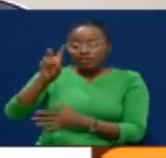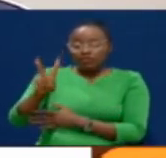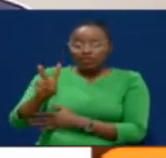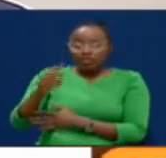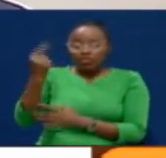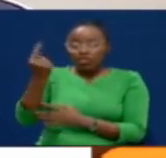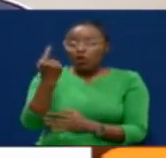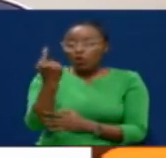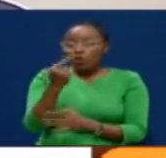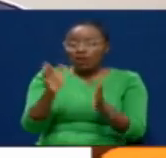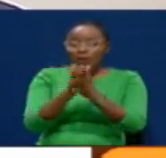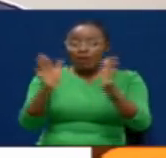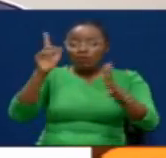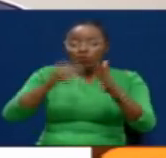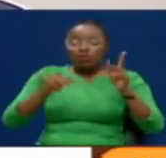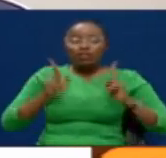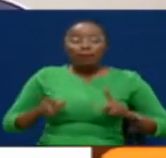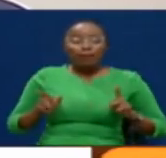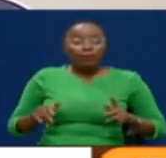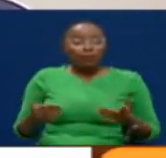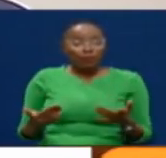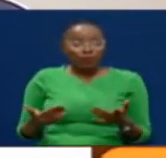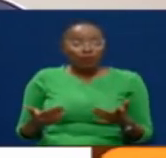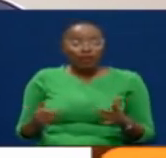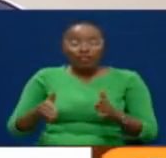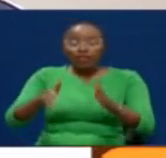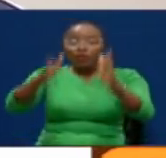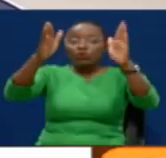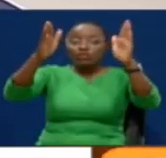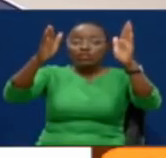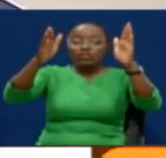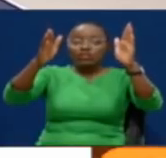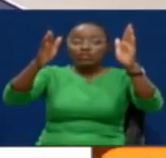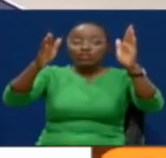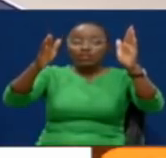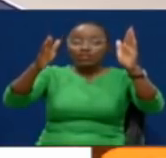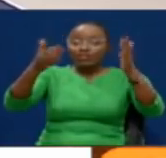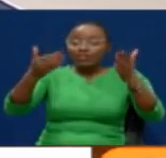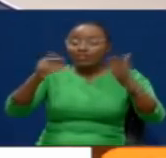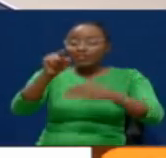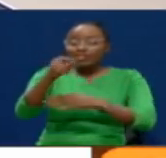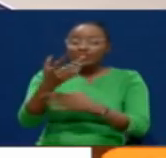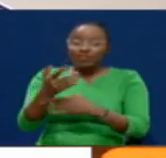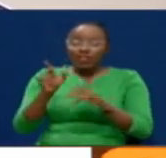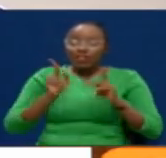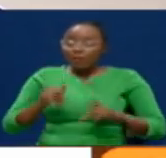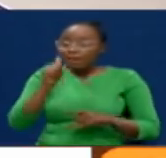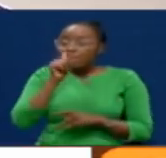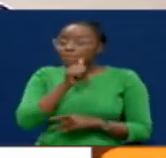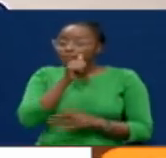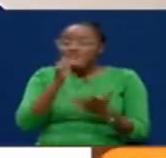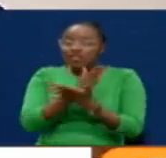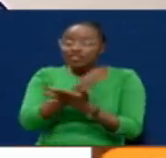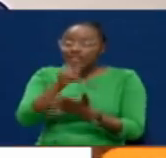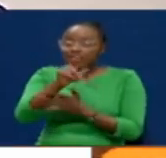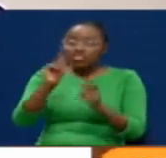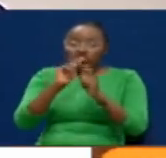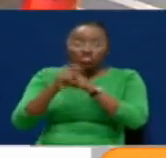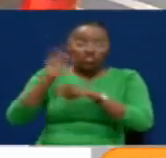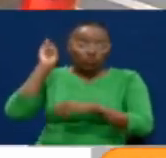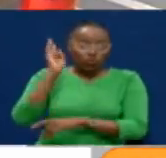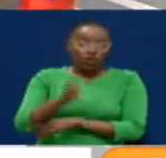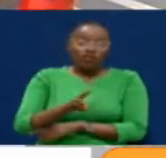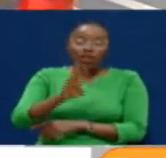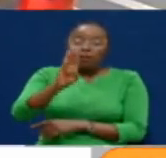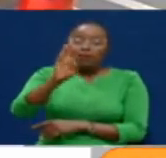only thing public about it is the people and the road. It is completely in the hands of private sector, and that will change. It must change. Will the